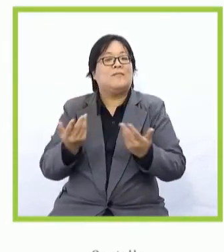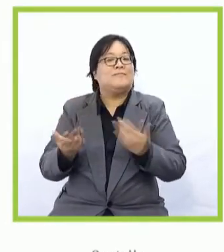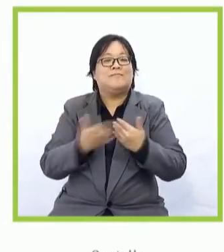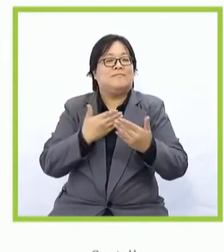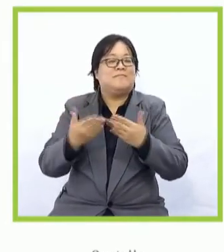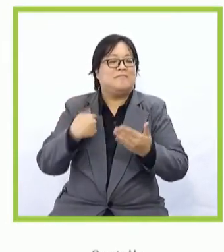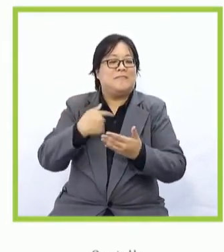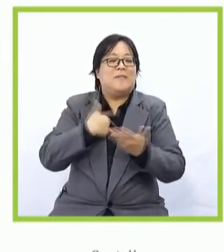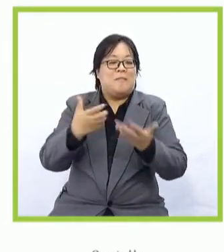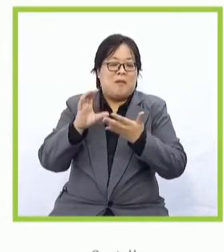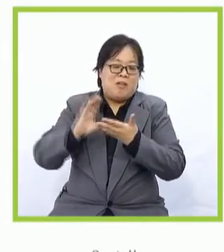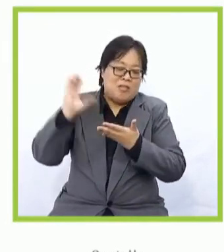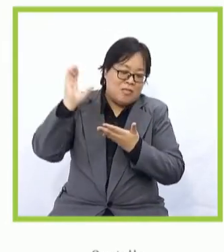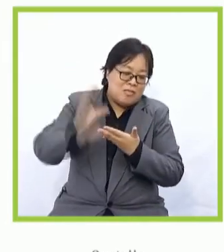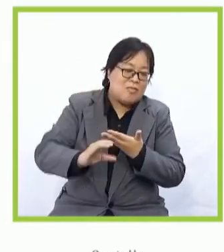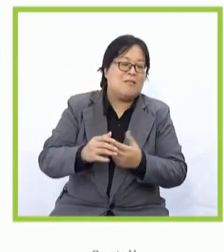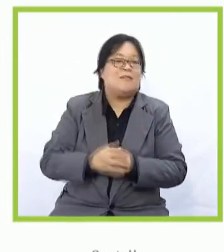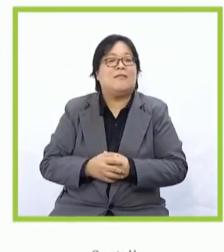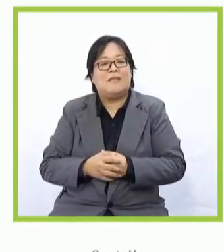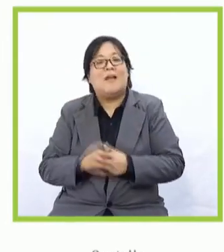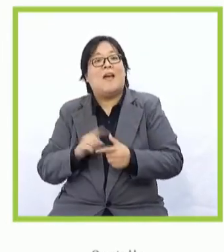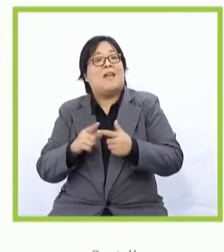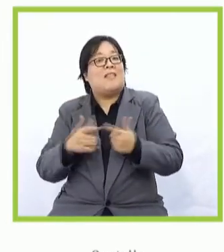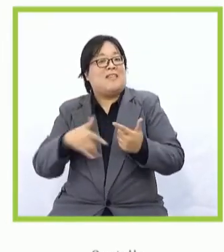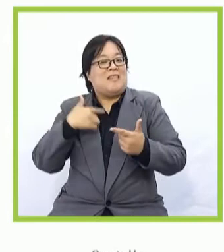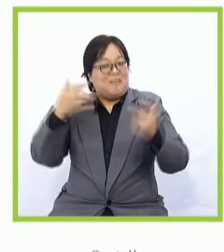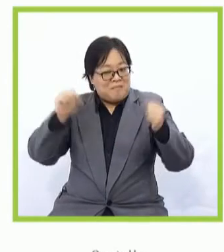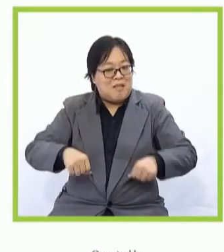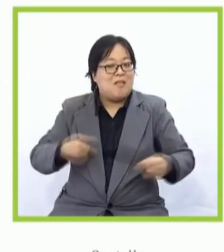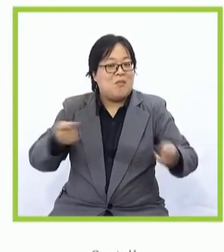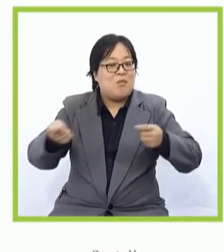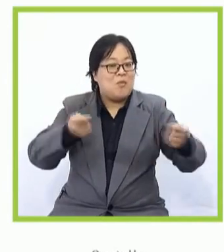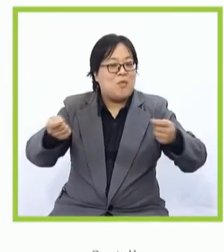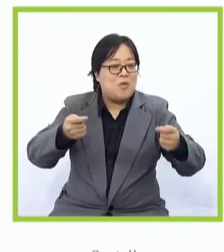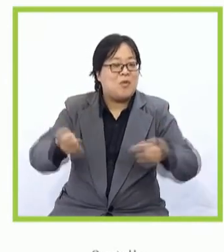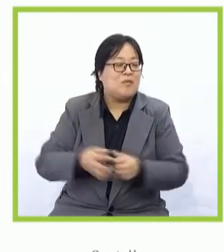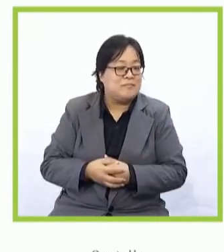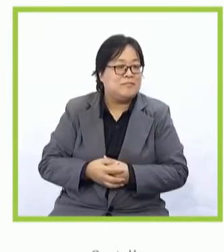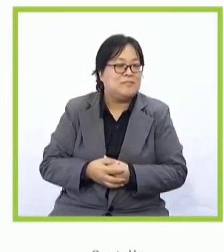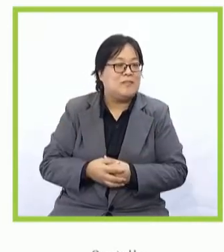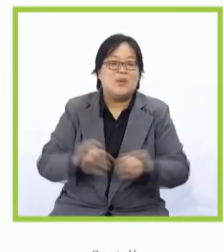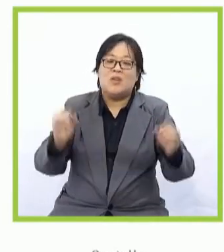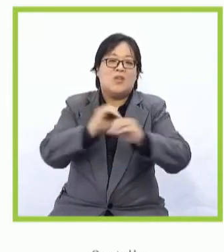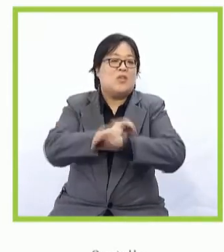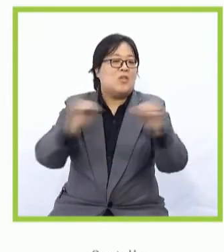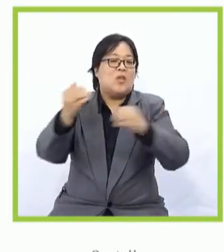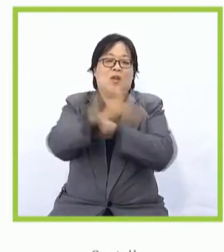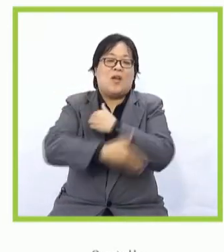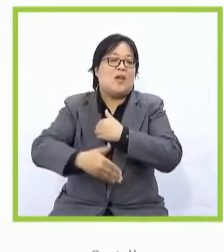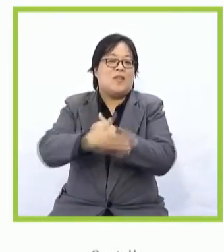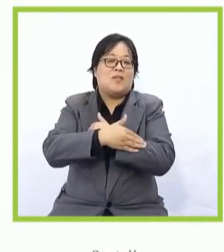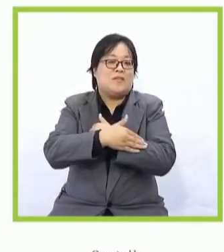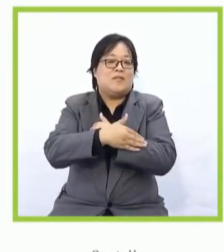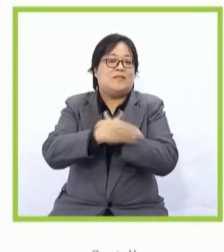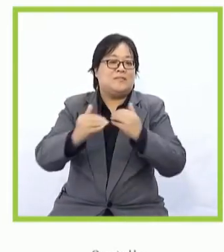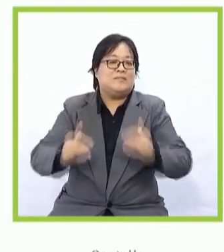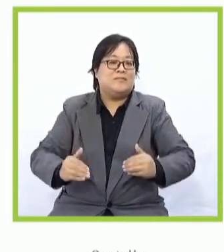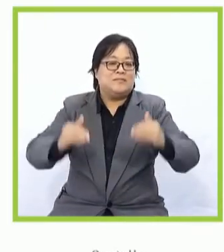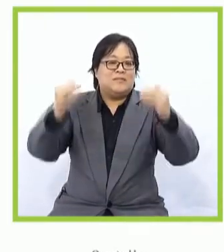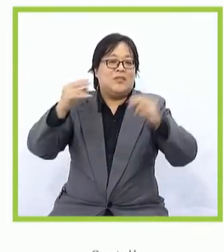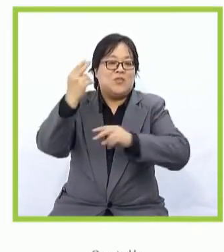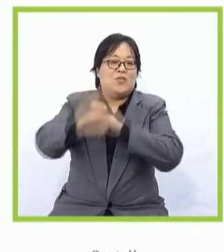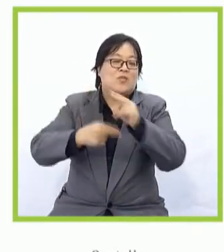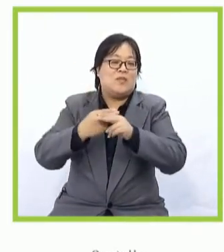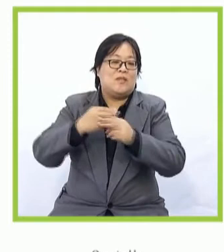we would like to have things that we control, that are made in our image. No country has ever moved to universal literacy